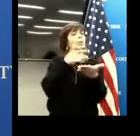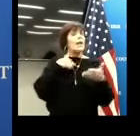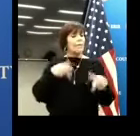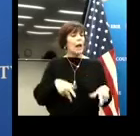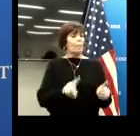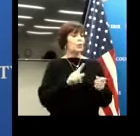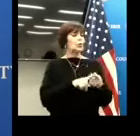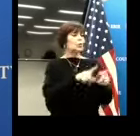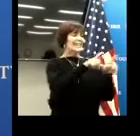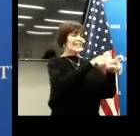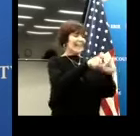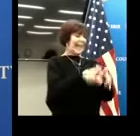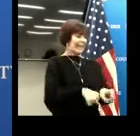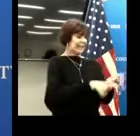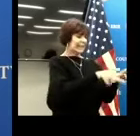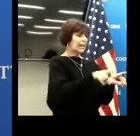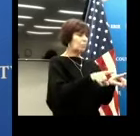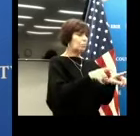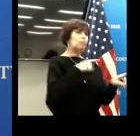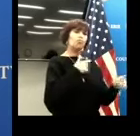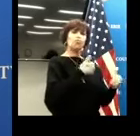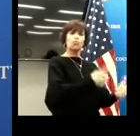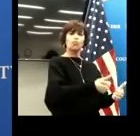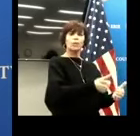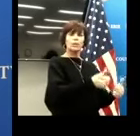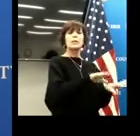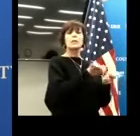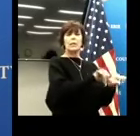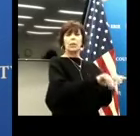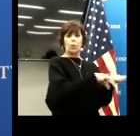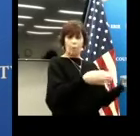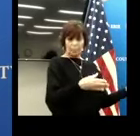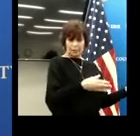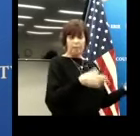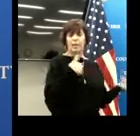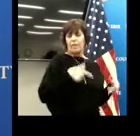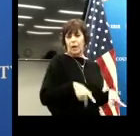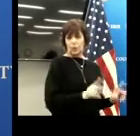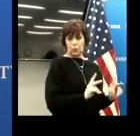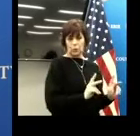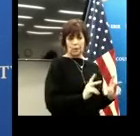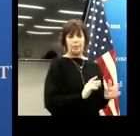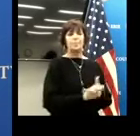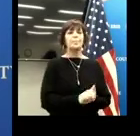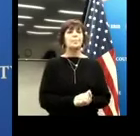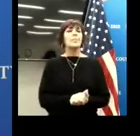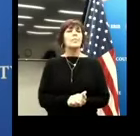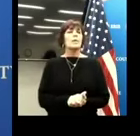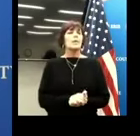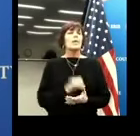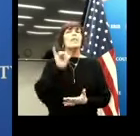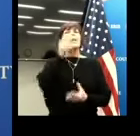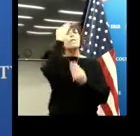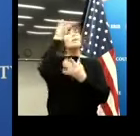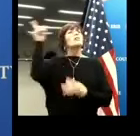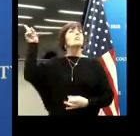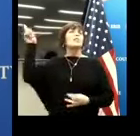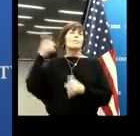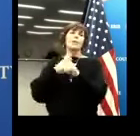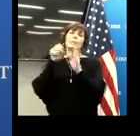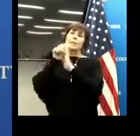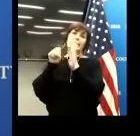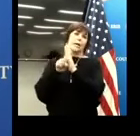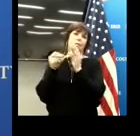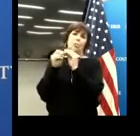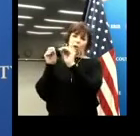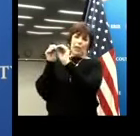It wasn't always that way, but they now have an opportunity to test out in the orange, and they certainly have an opportunity to test out in the yellow. That information will be coming from the state in the next